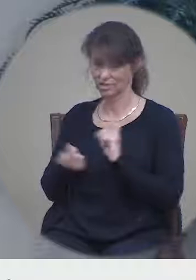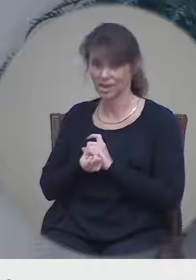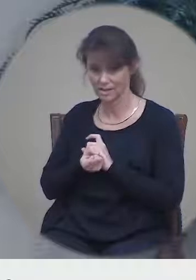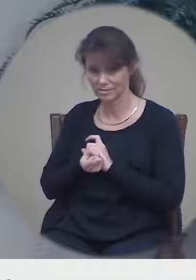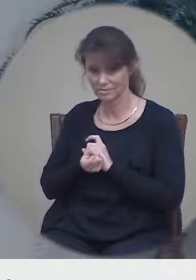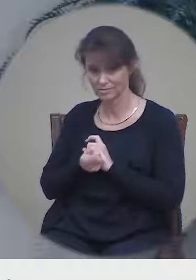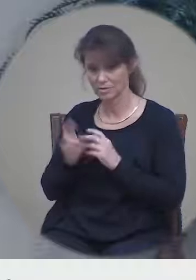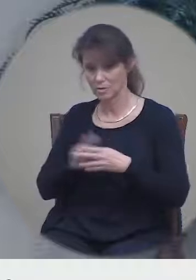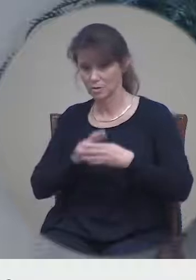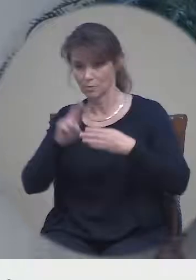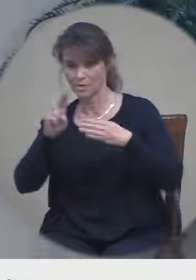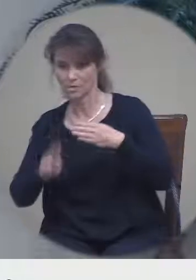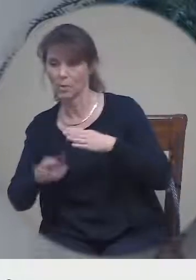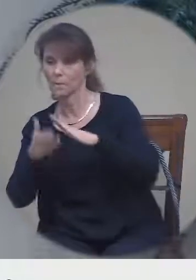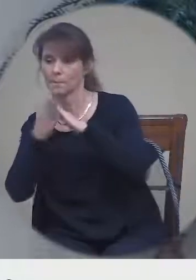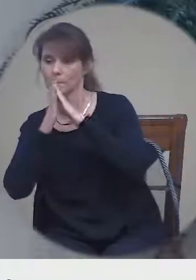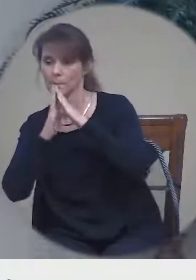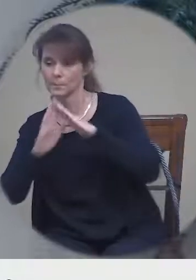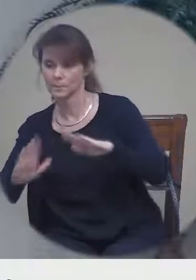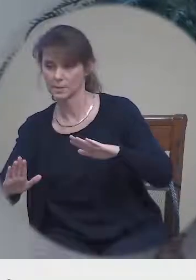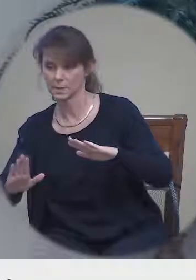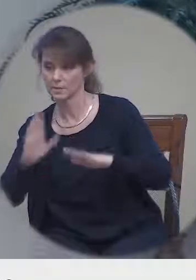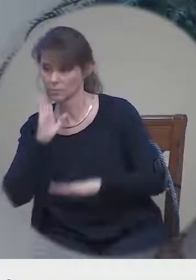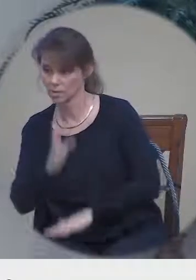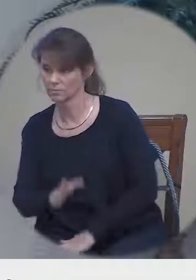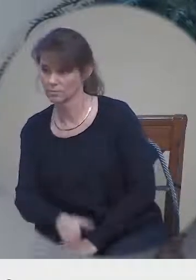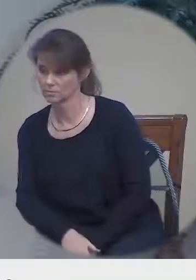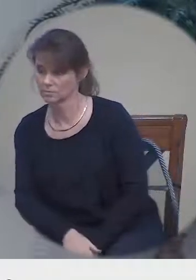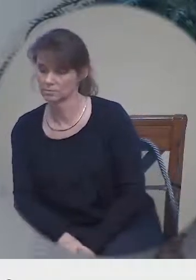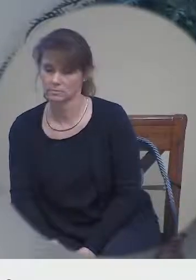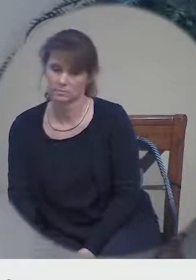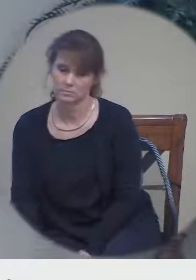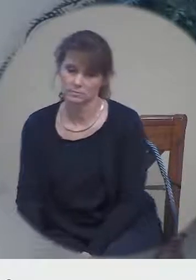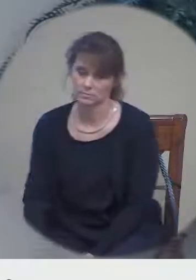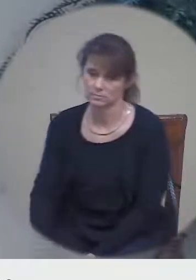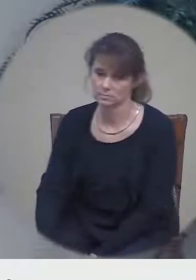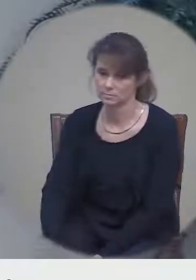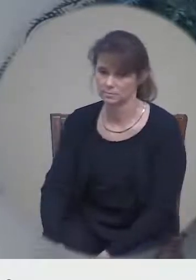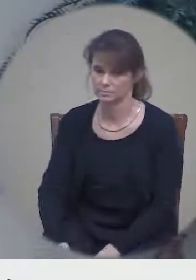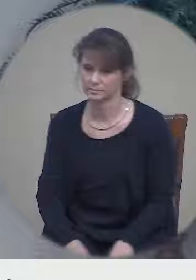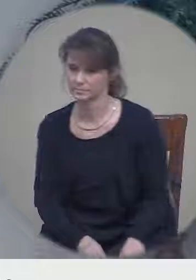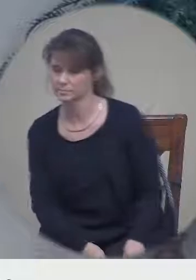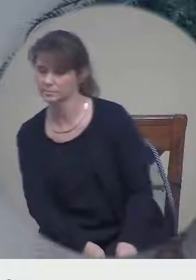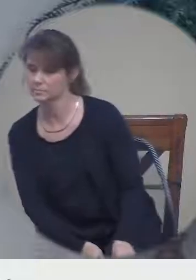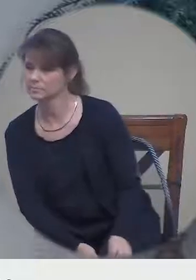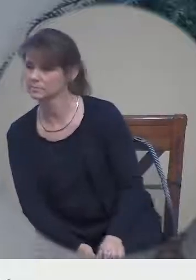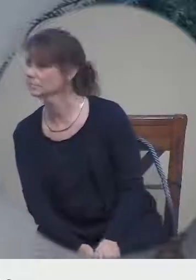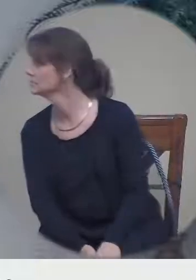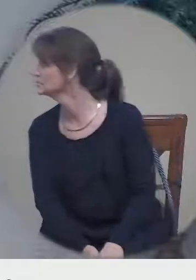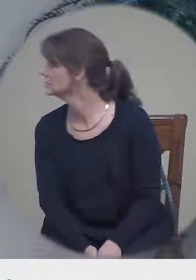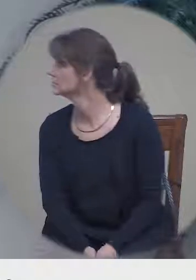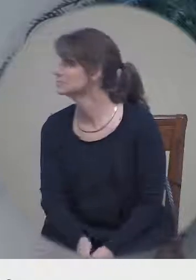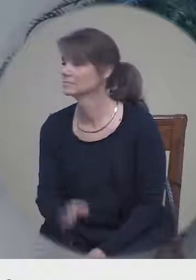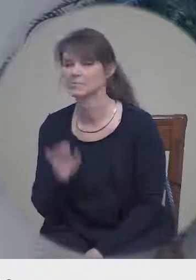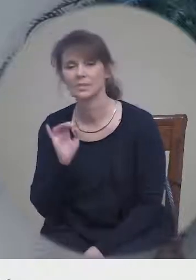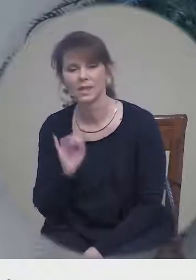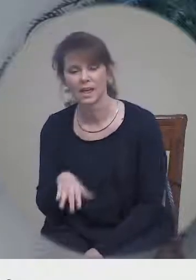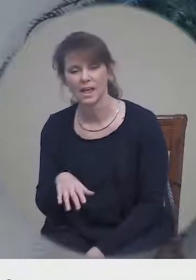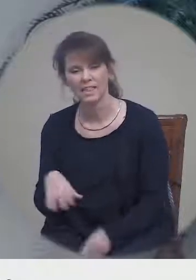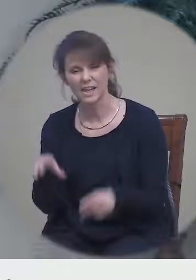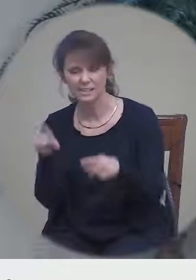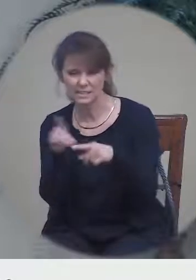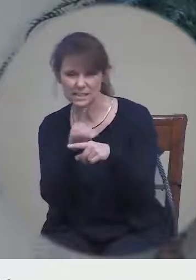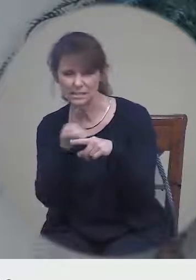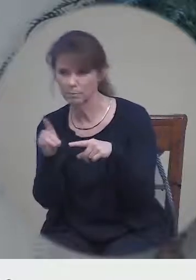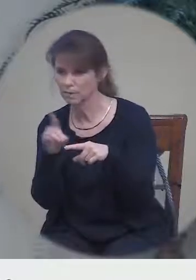God chastises us with respect to what he's saying here in Hebrews. Because this isn't a generic thing that he's